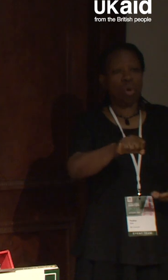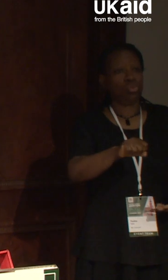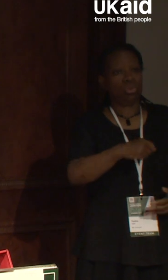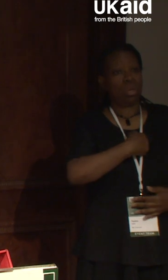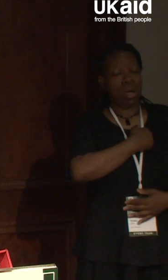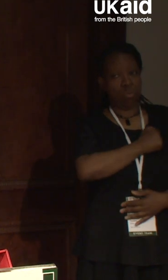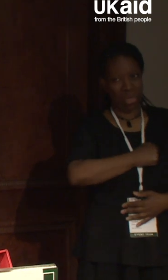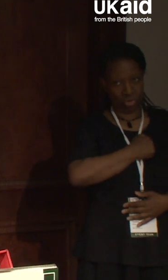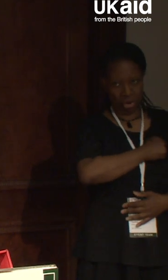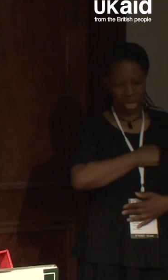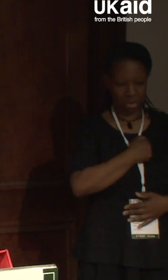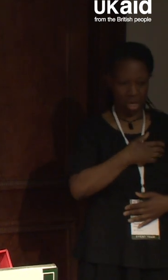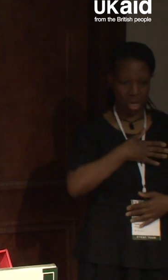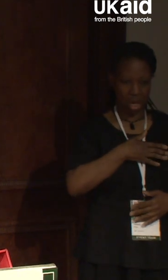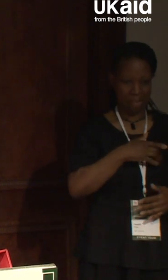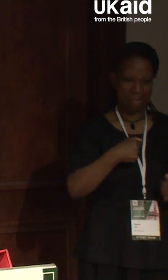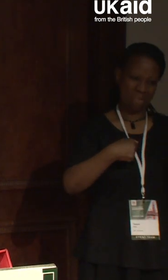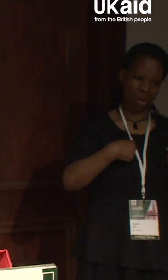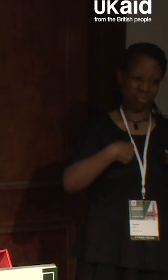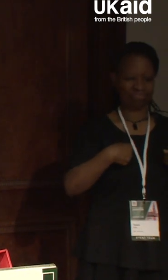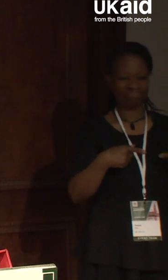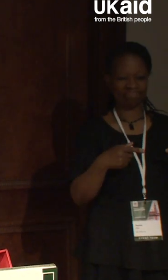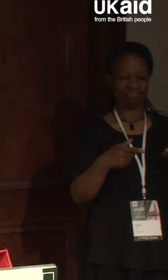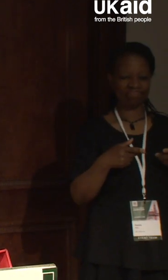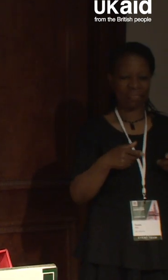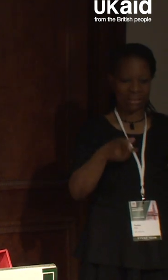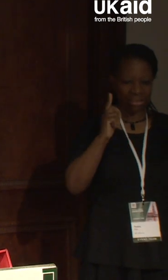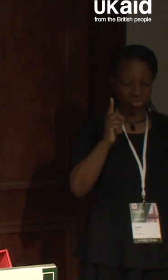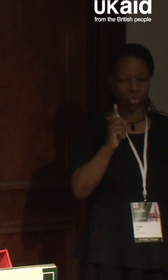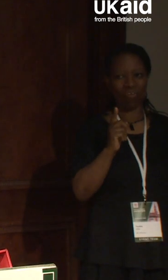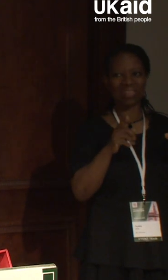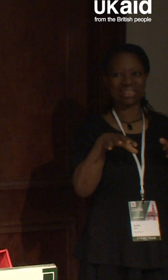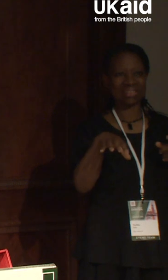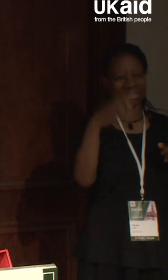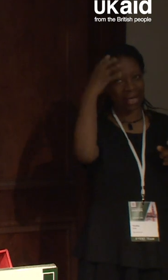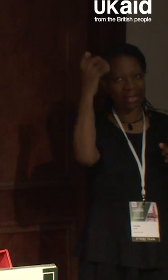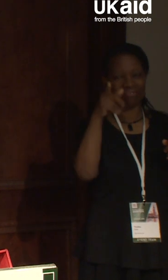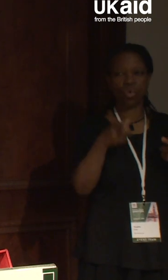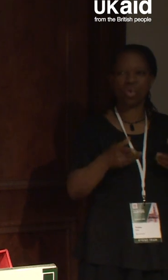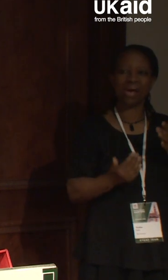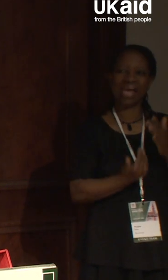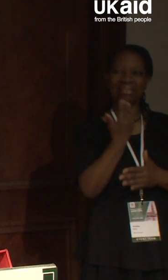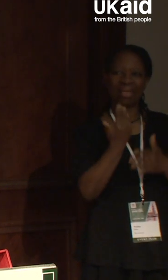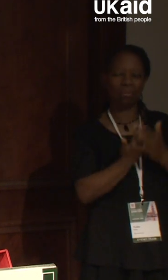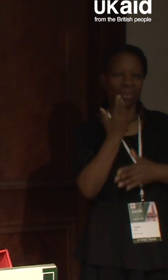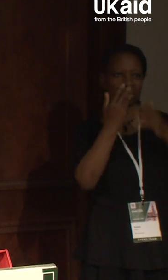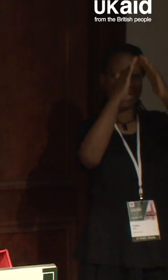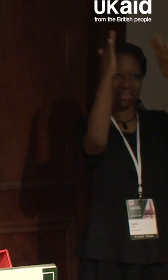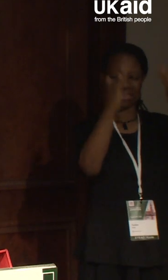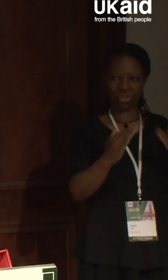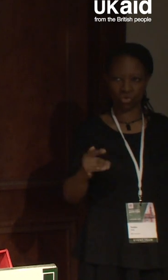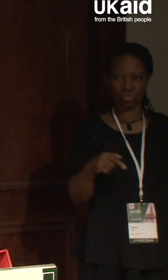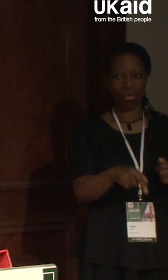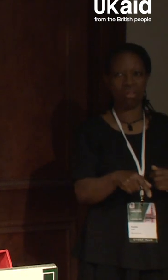a Secretary of State for International Development to talk about the environment and climate from